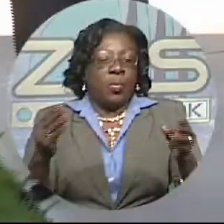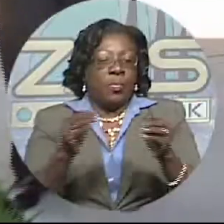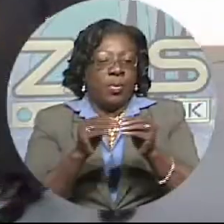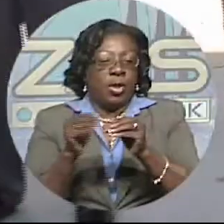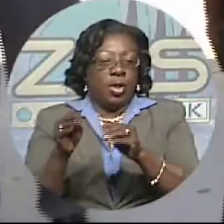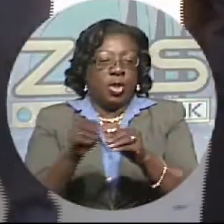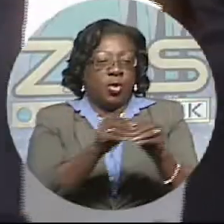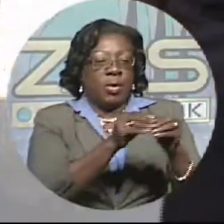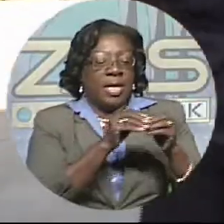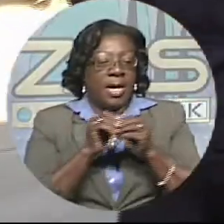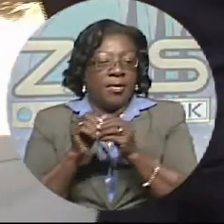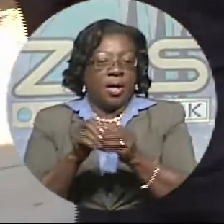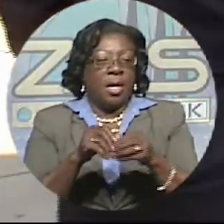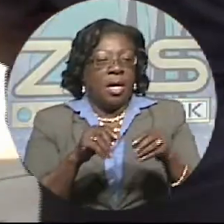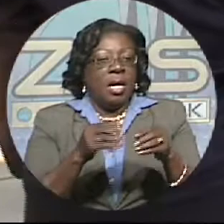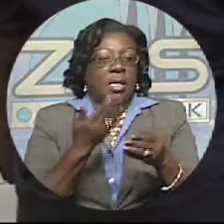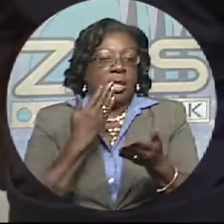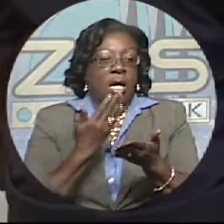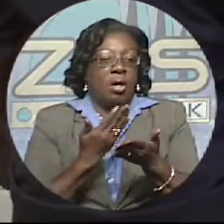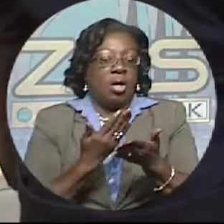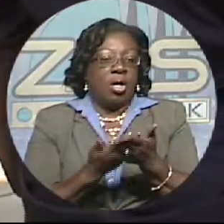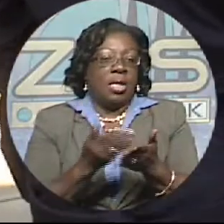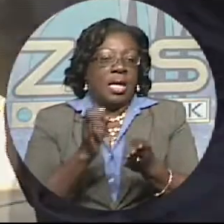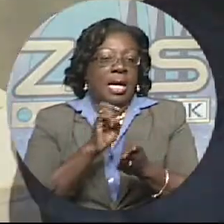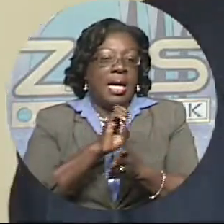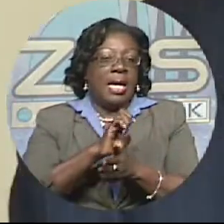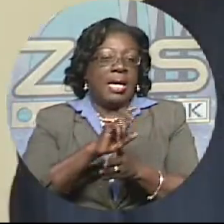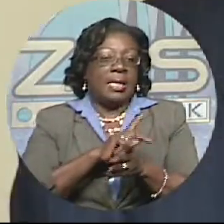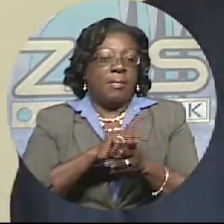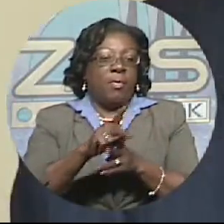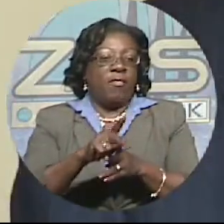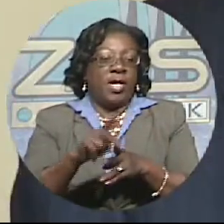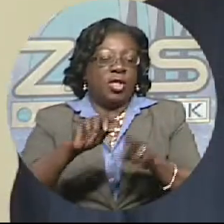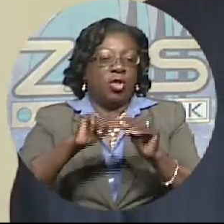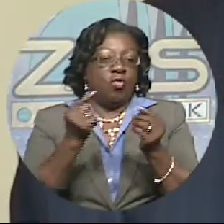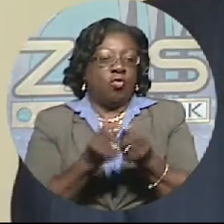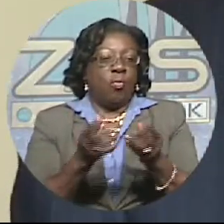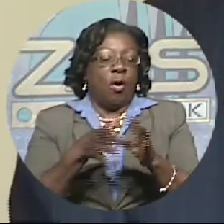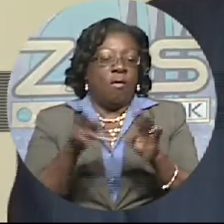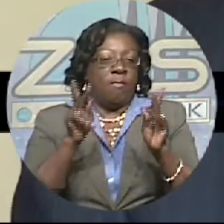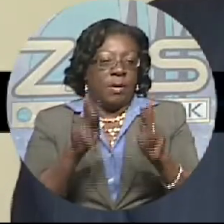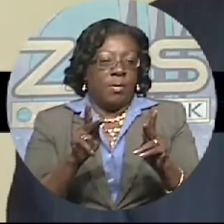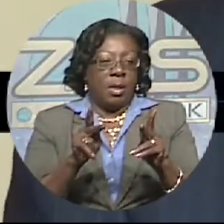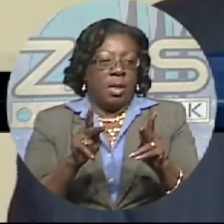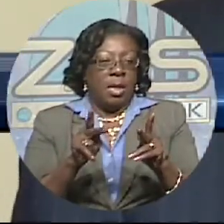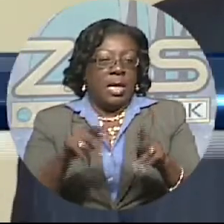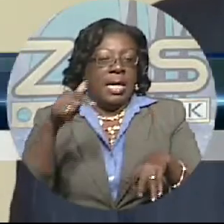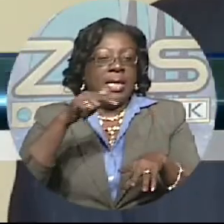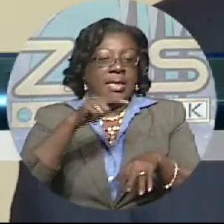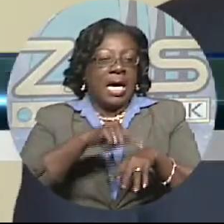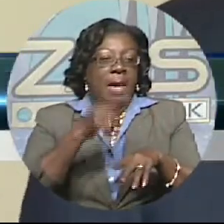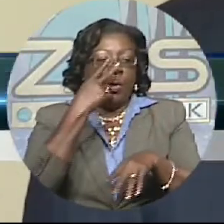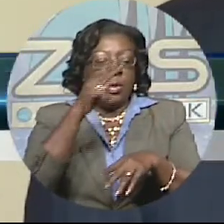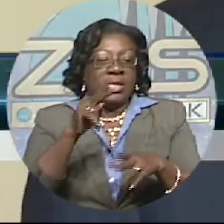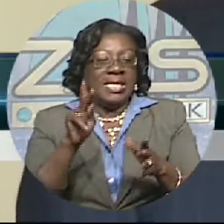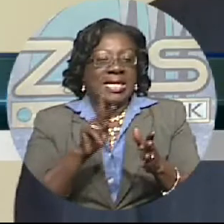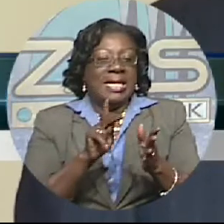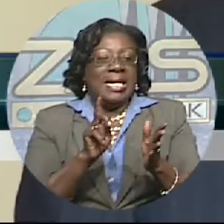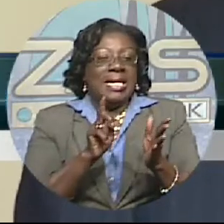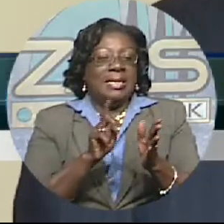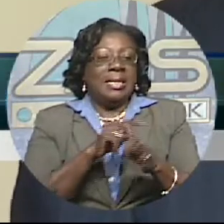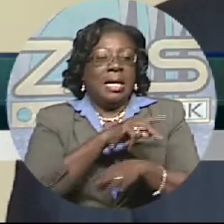of professionals to advance the industry and ensure compliance. I think in time you will see natural development of the industry. Given the